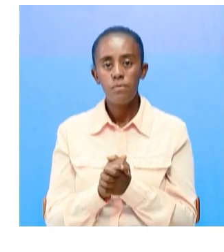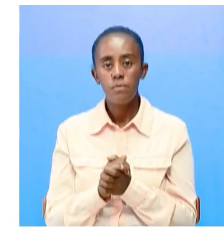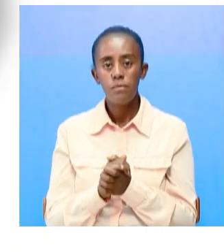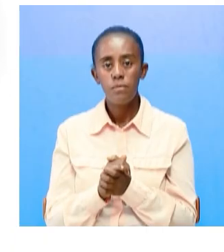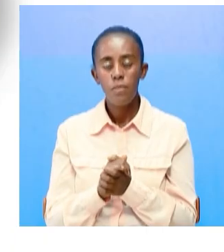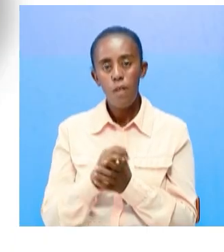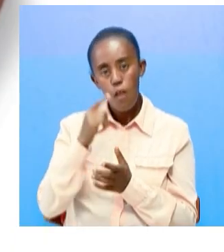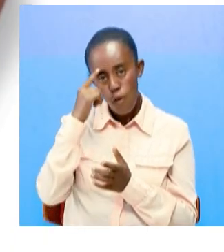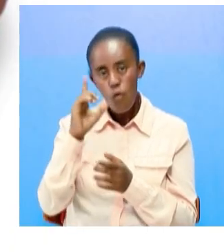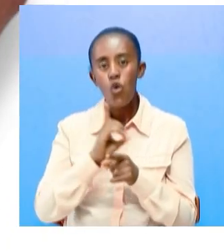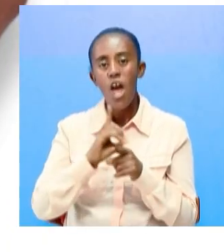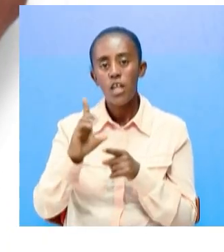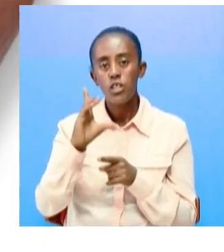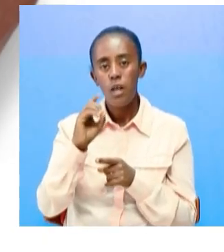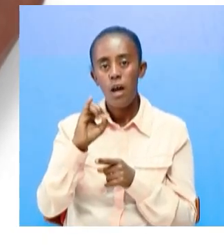for direction.